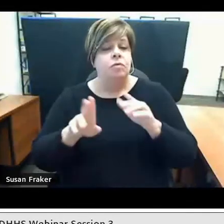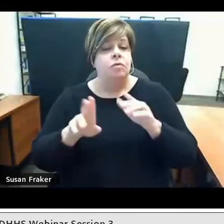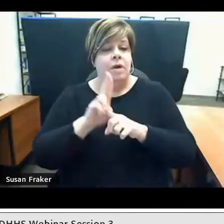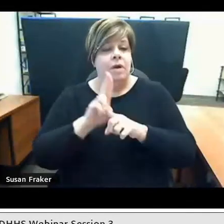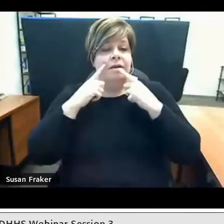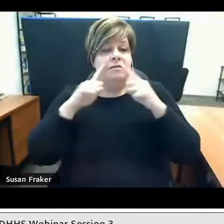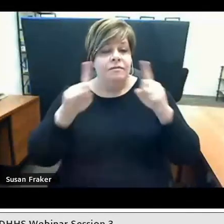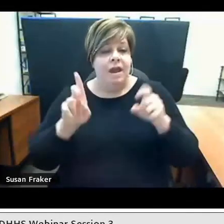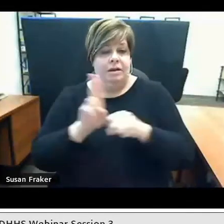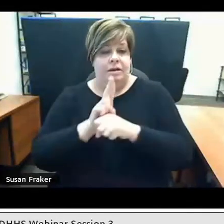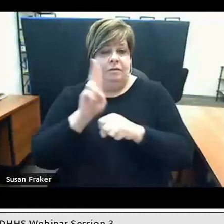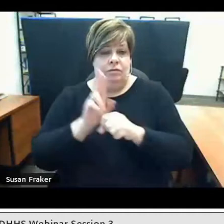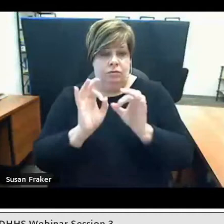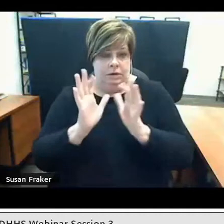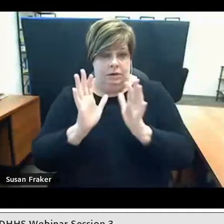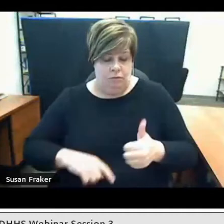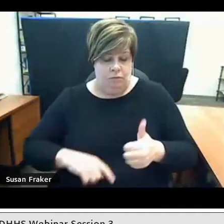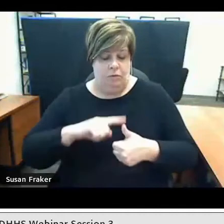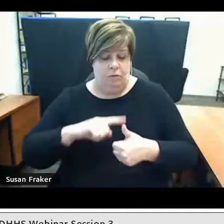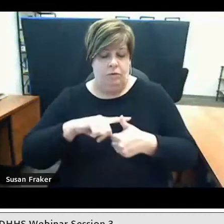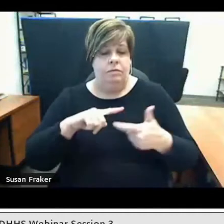interpreter.